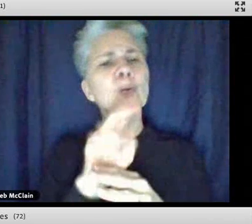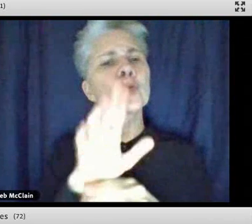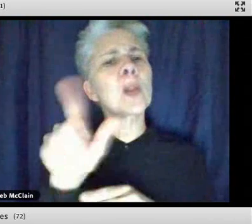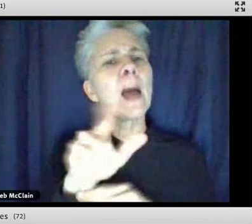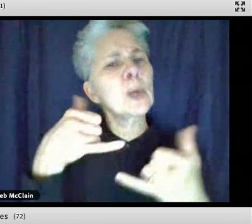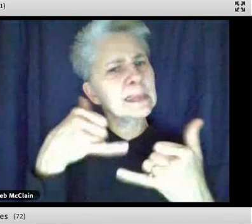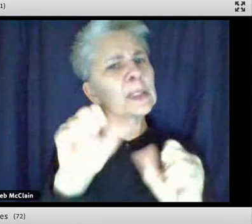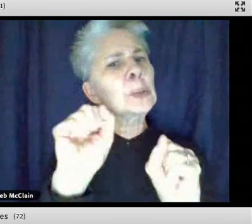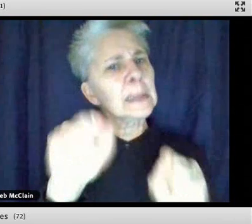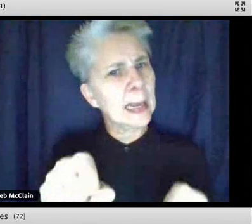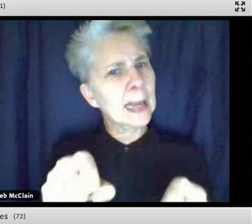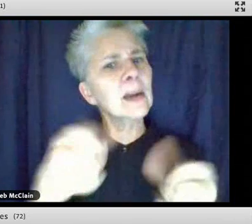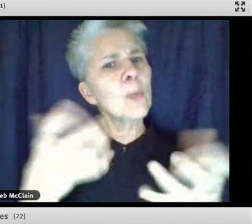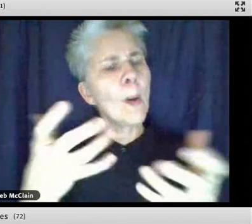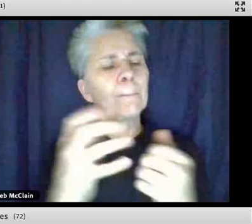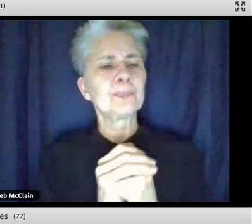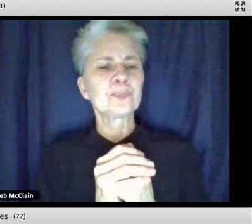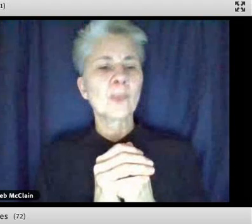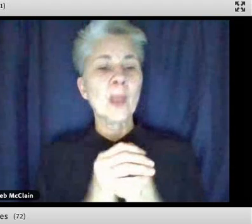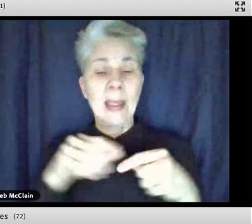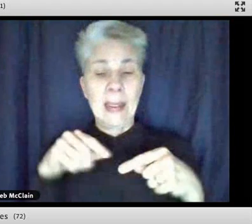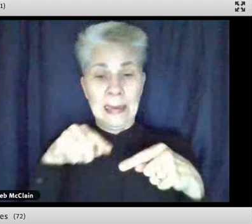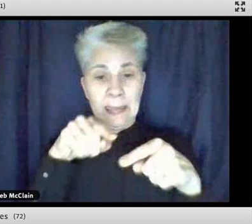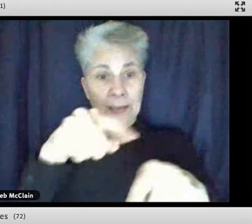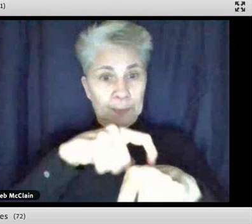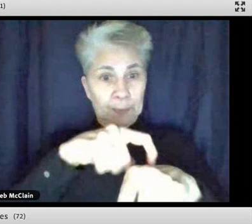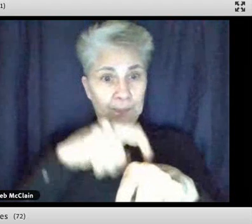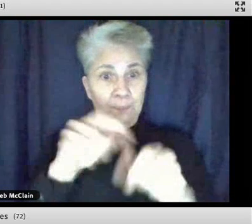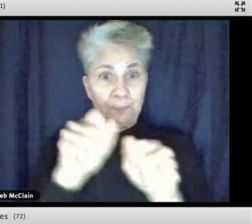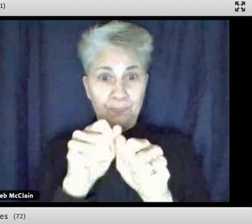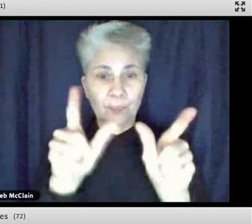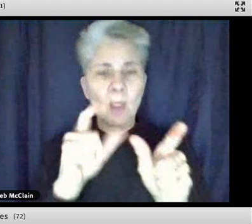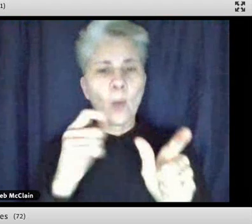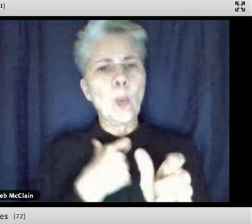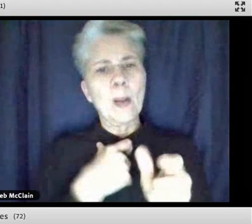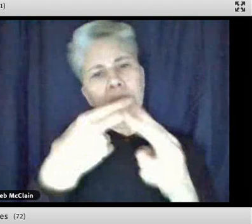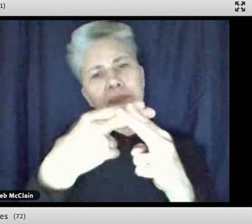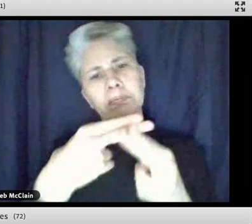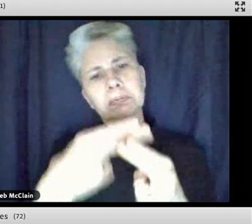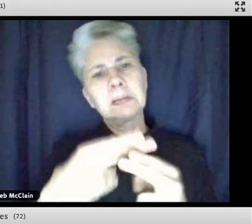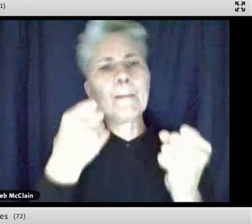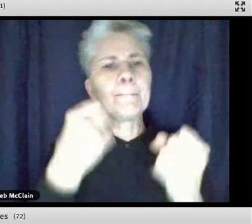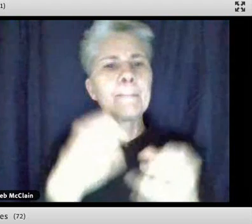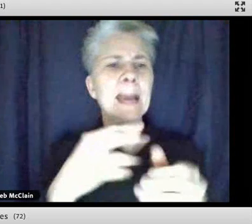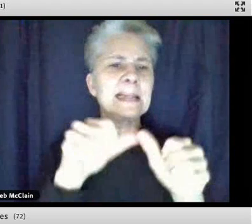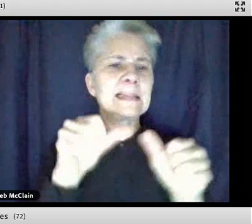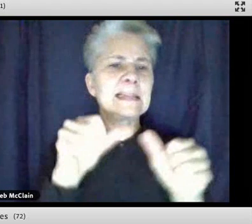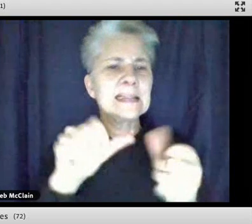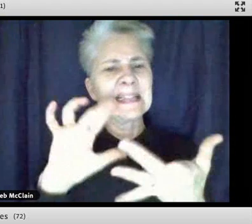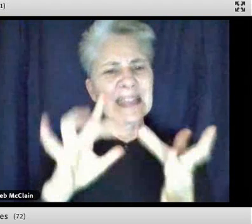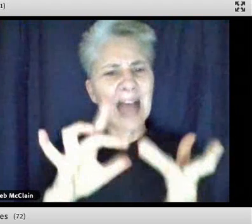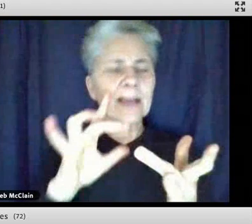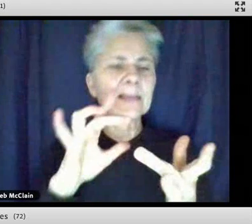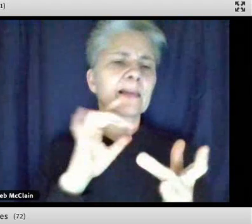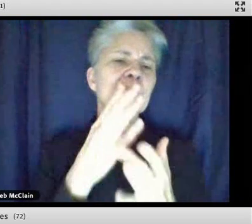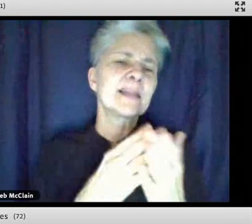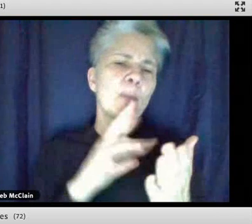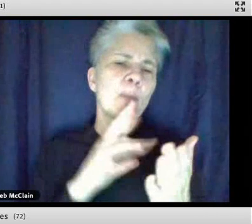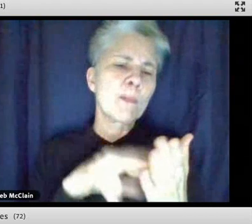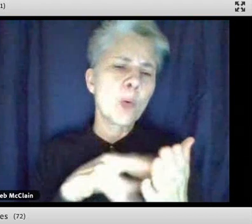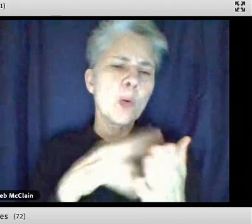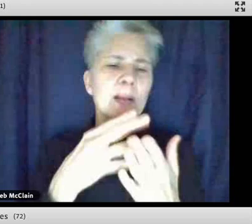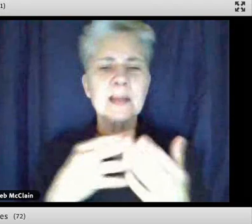library. And then throughout, I'm going to reference a ton of sites and also some training for you guys, some recorded, some